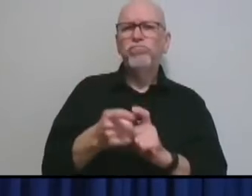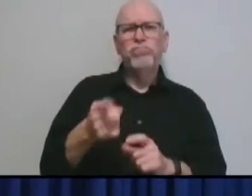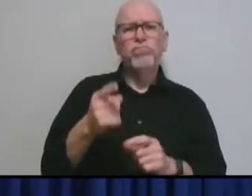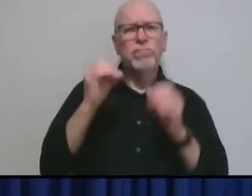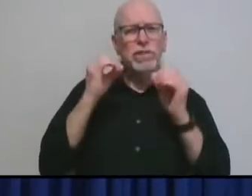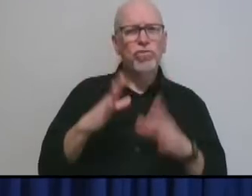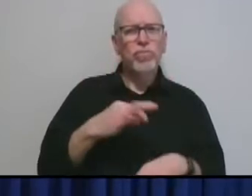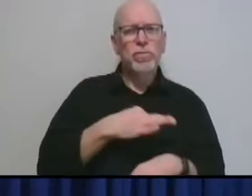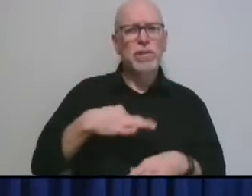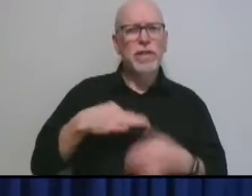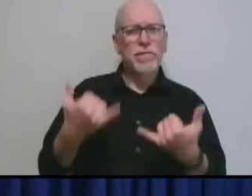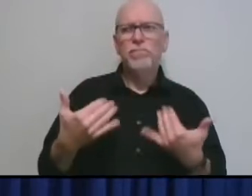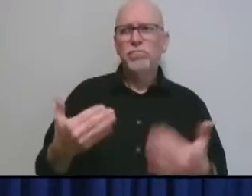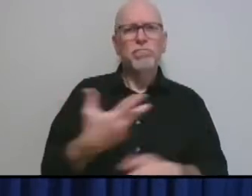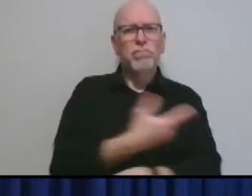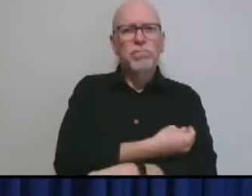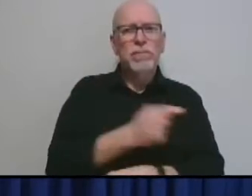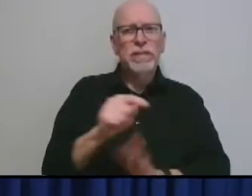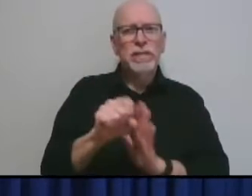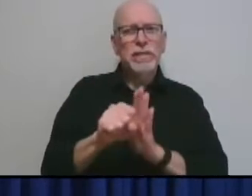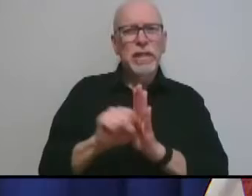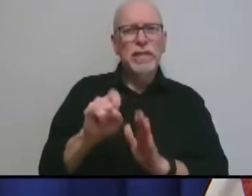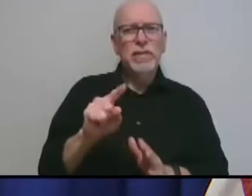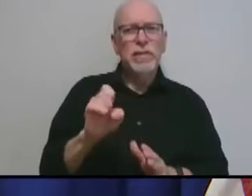staff vaccinated at state sites?